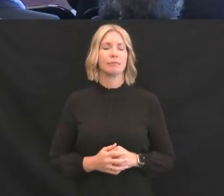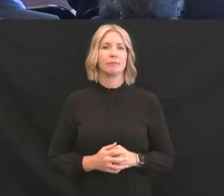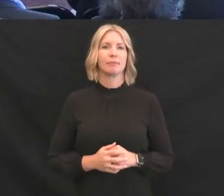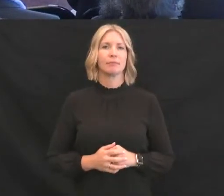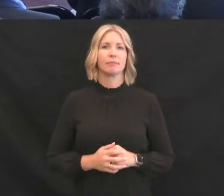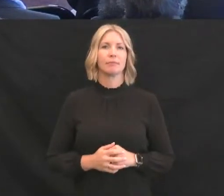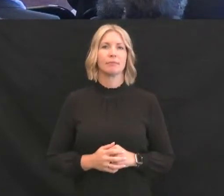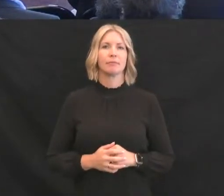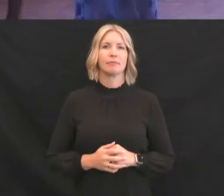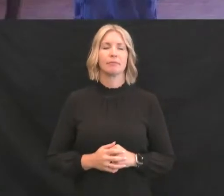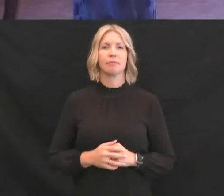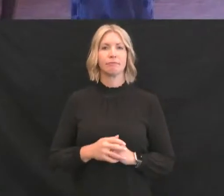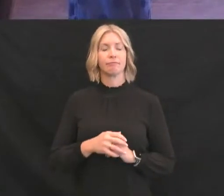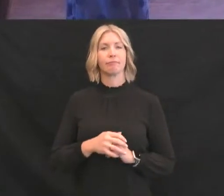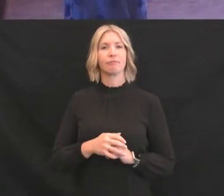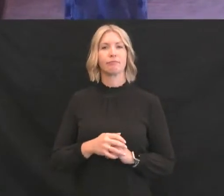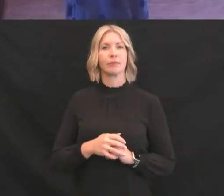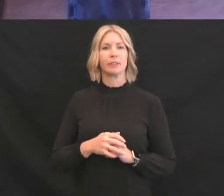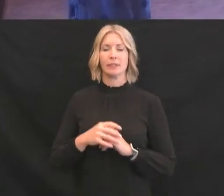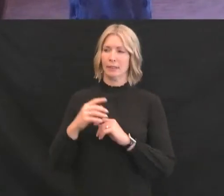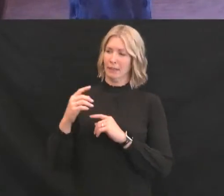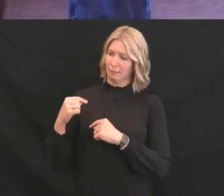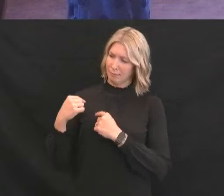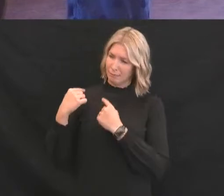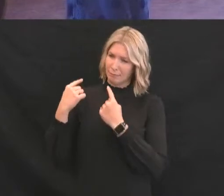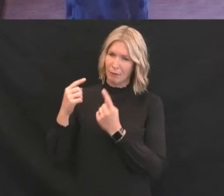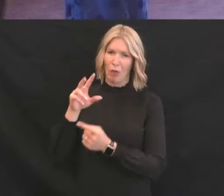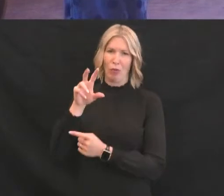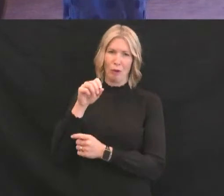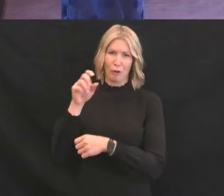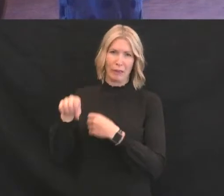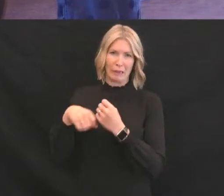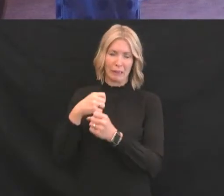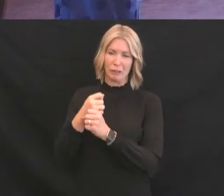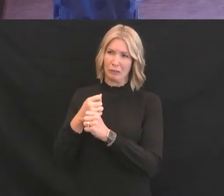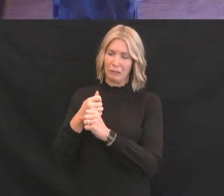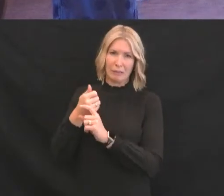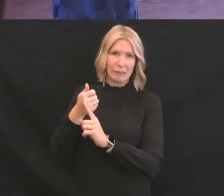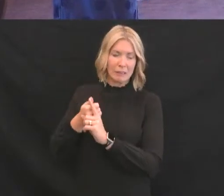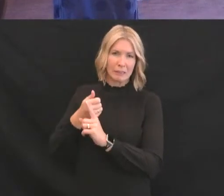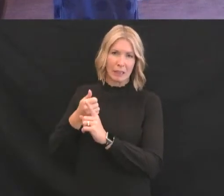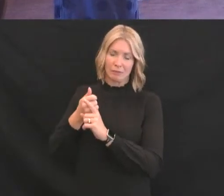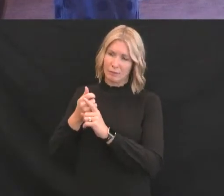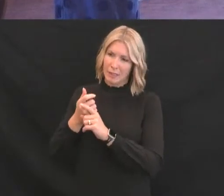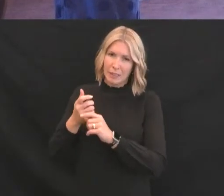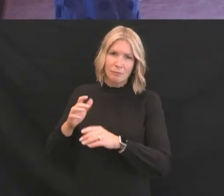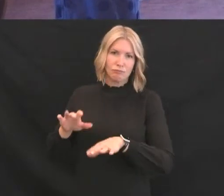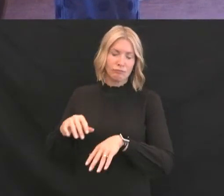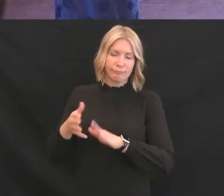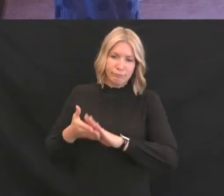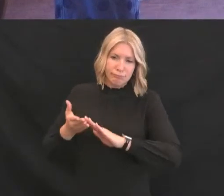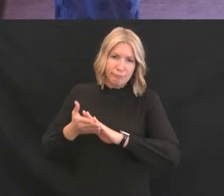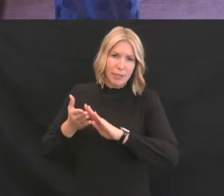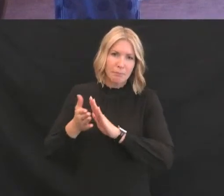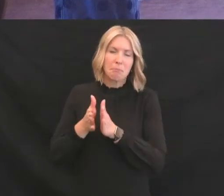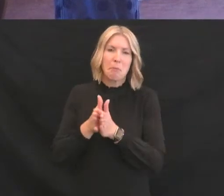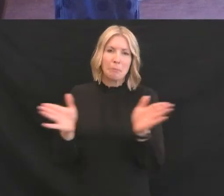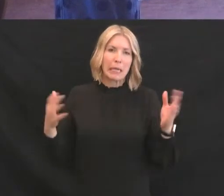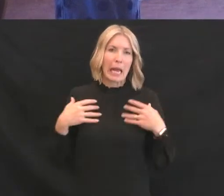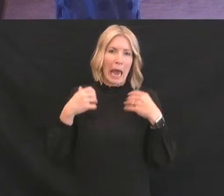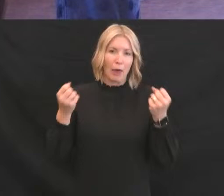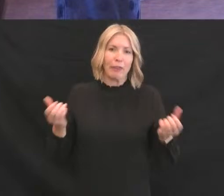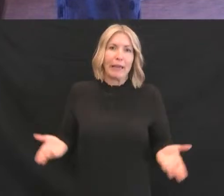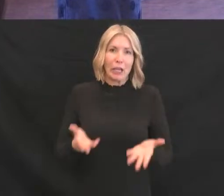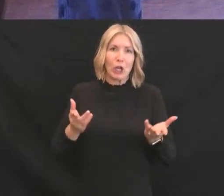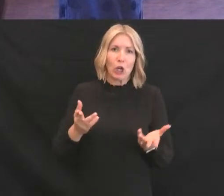For more than 30 years, Dr. Catherine Donovan helped build the foundation for public health in Newfoundland and Labrador. She